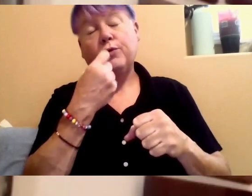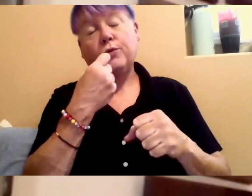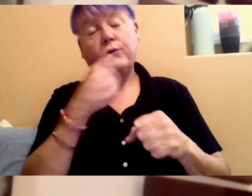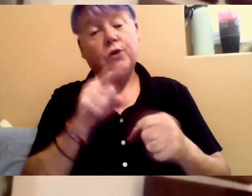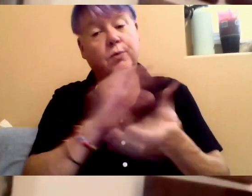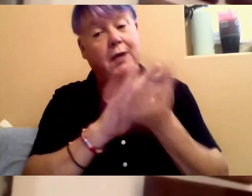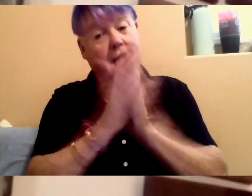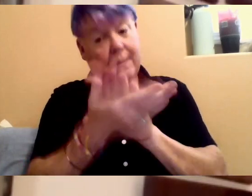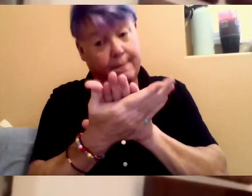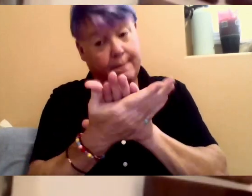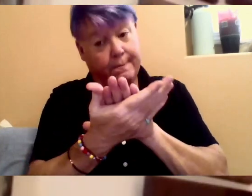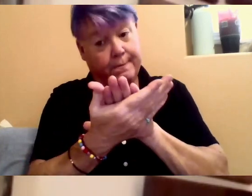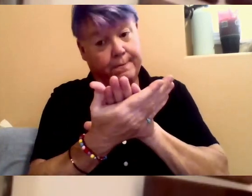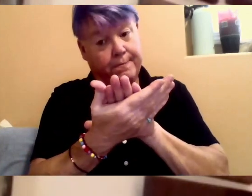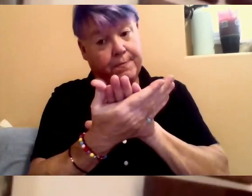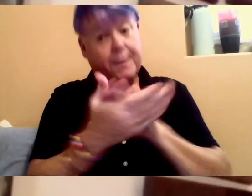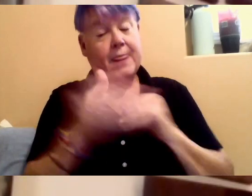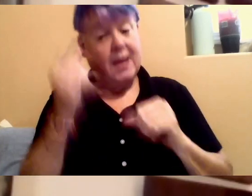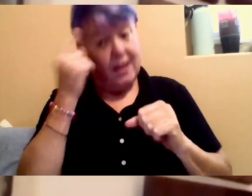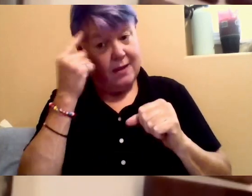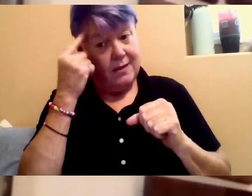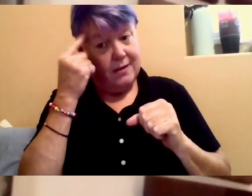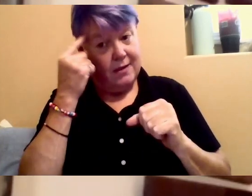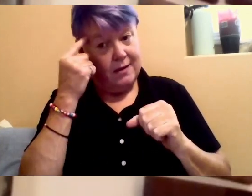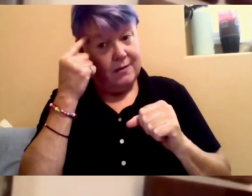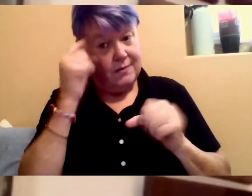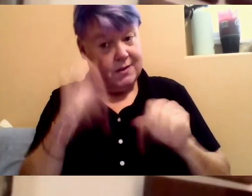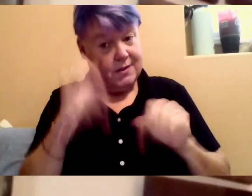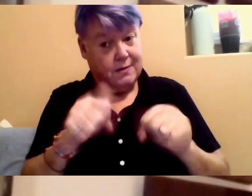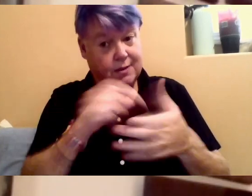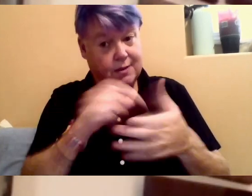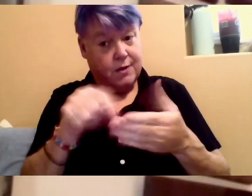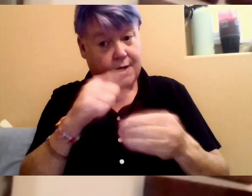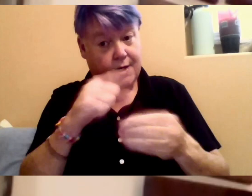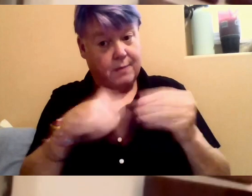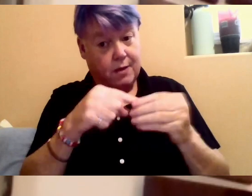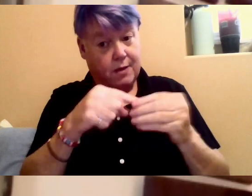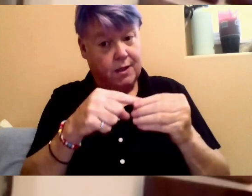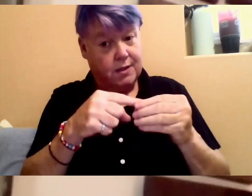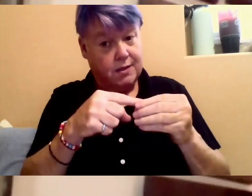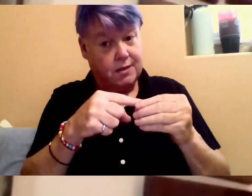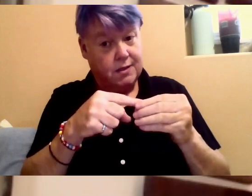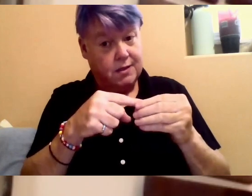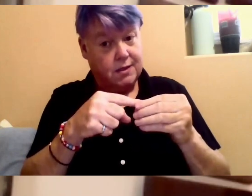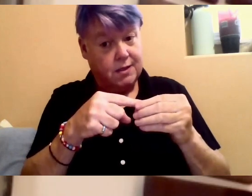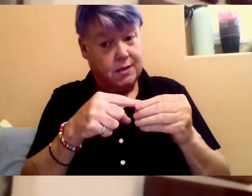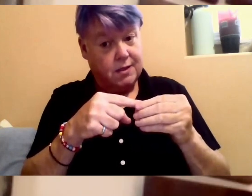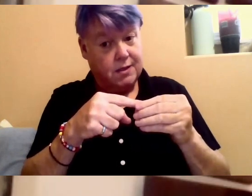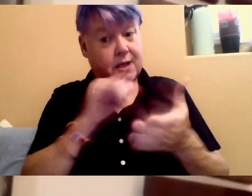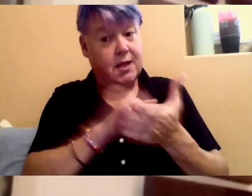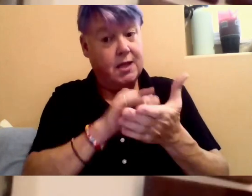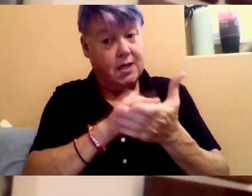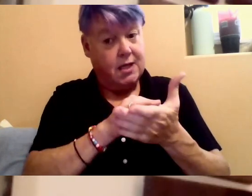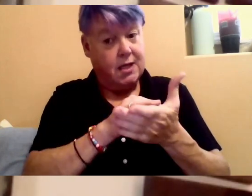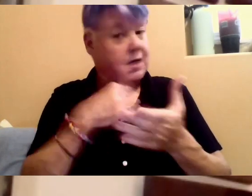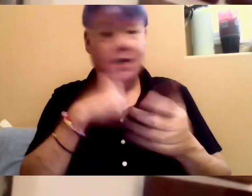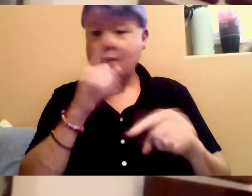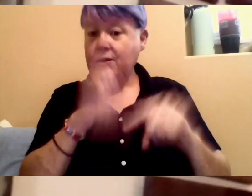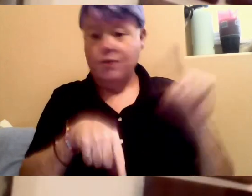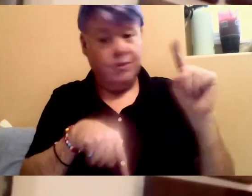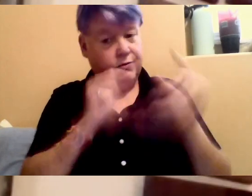And I think I was able to write about it with an authority that I couldn't write